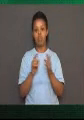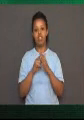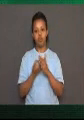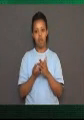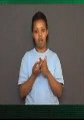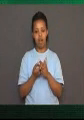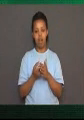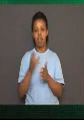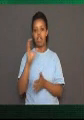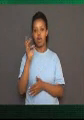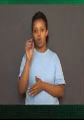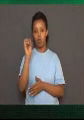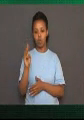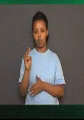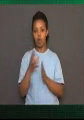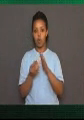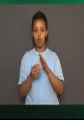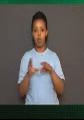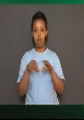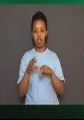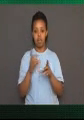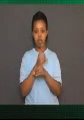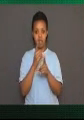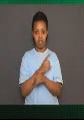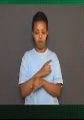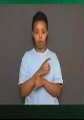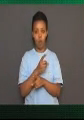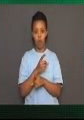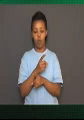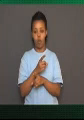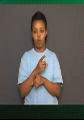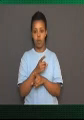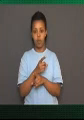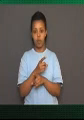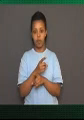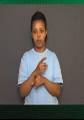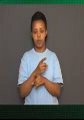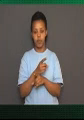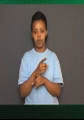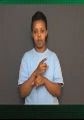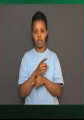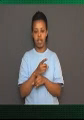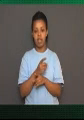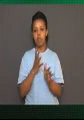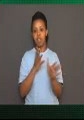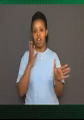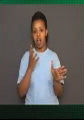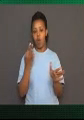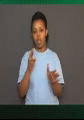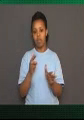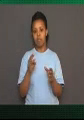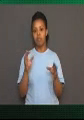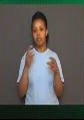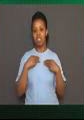Chromosome mutations occur as a result of changes in the arrangement or